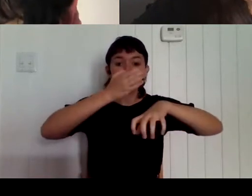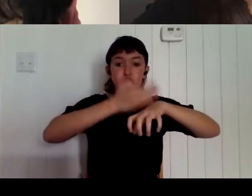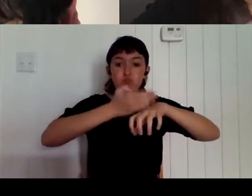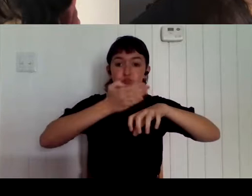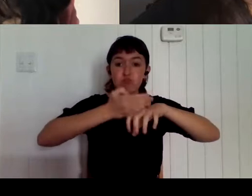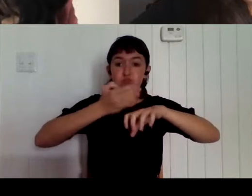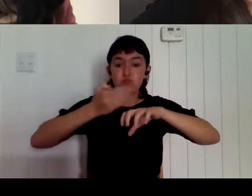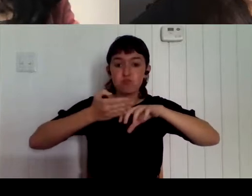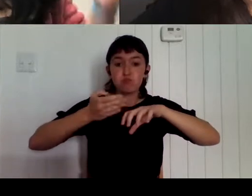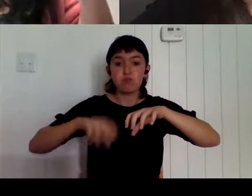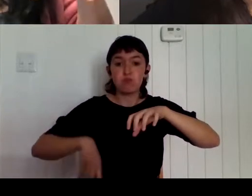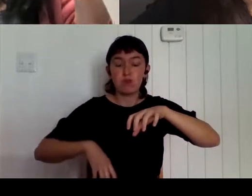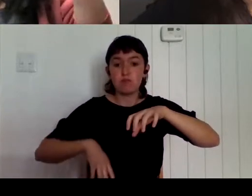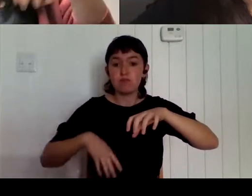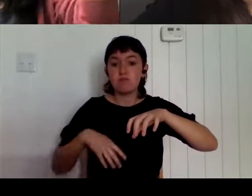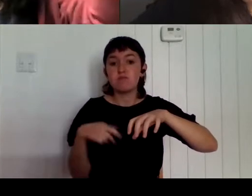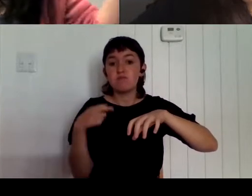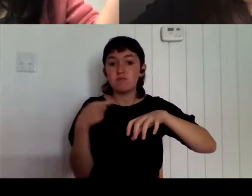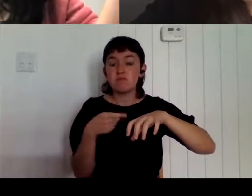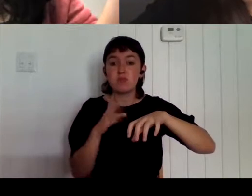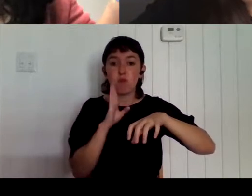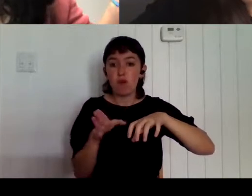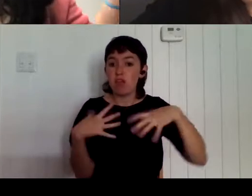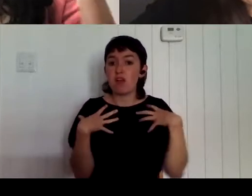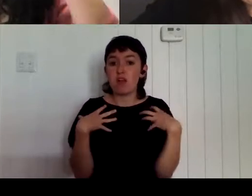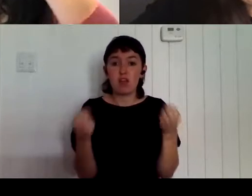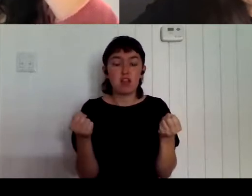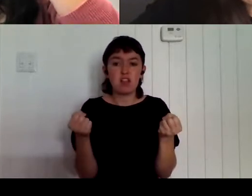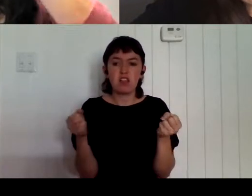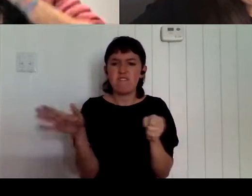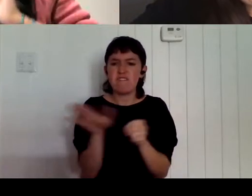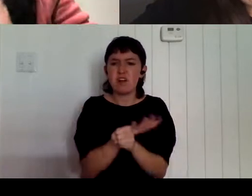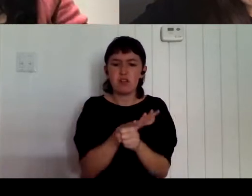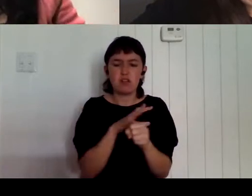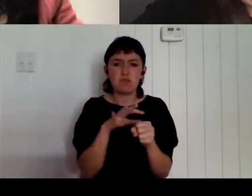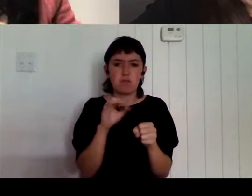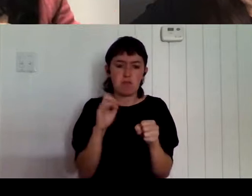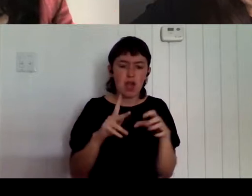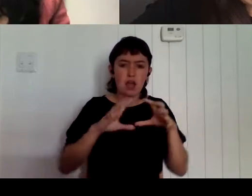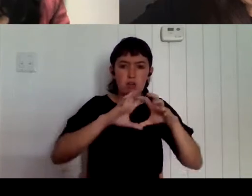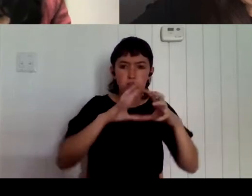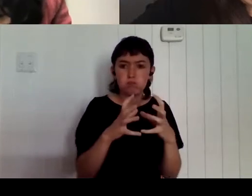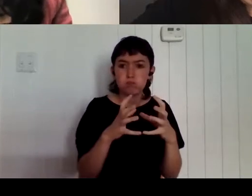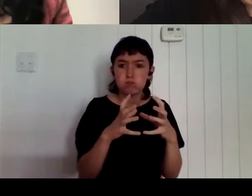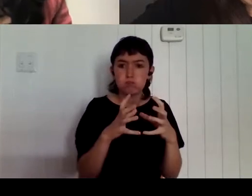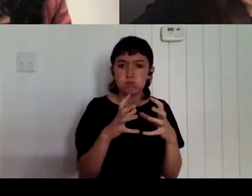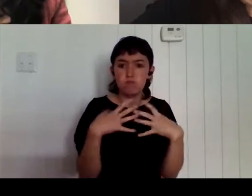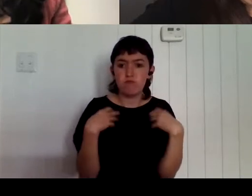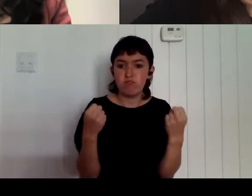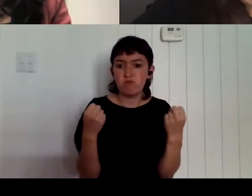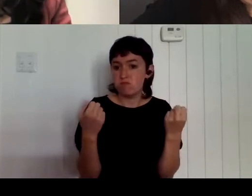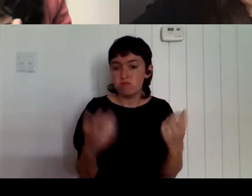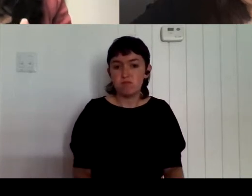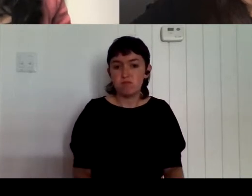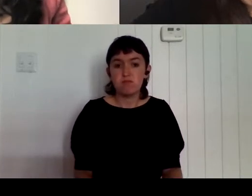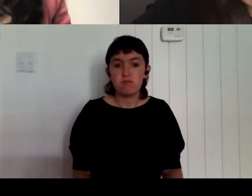it's, they will fully regenerate into themselves. So, there is a freshwater